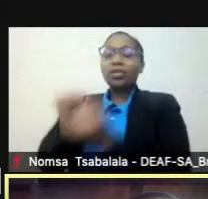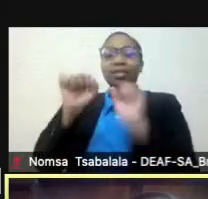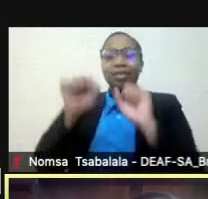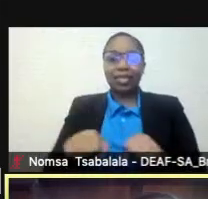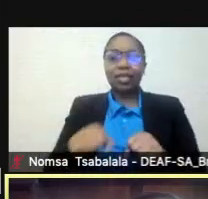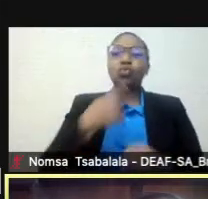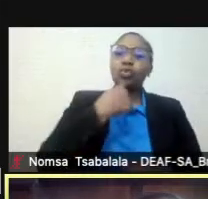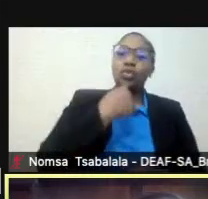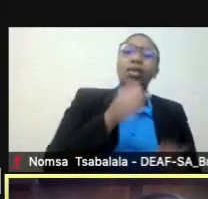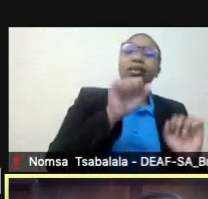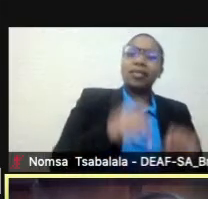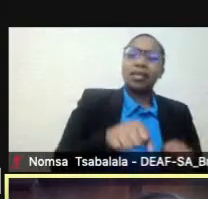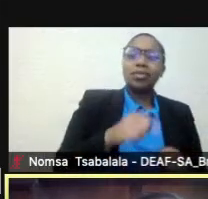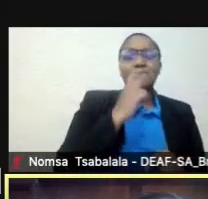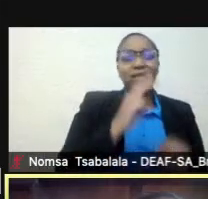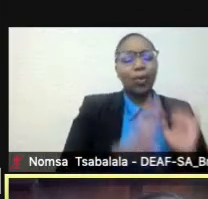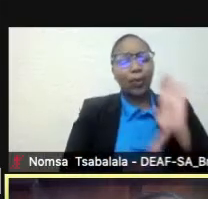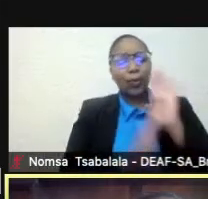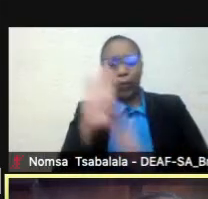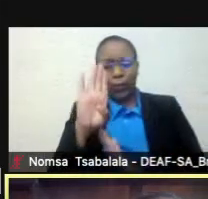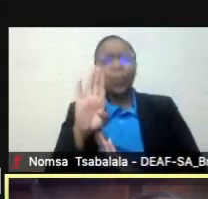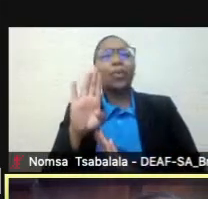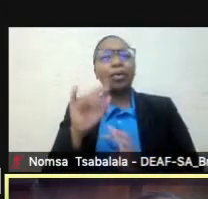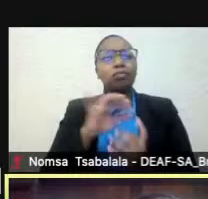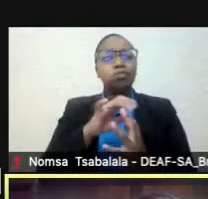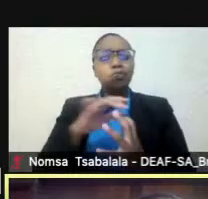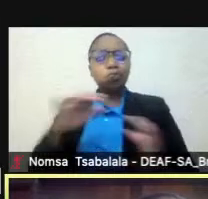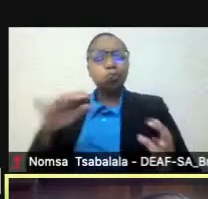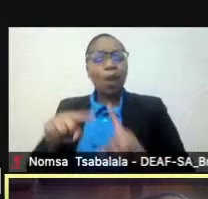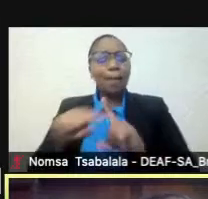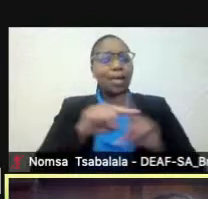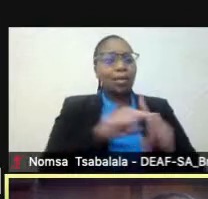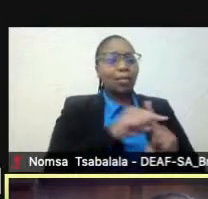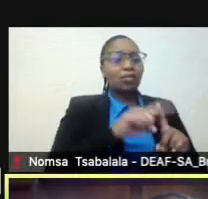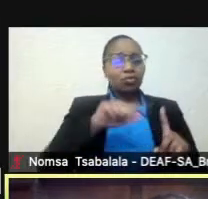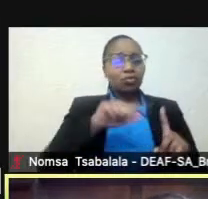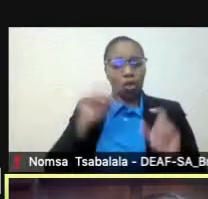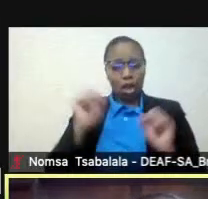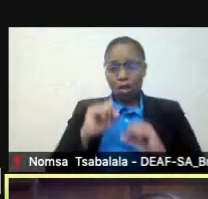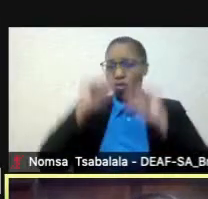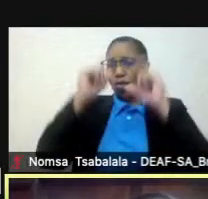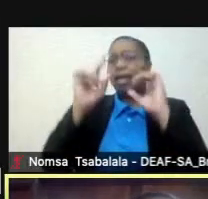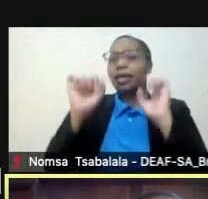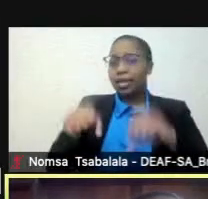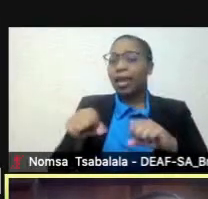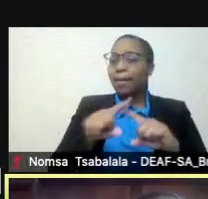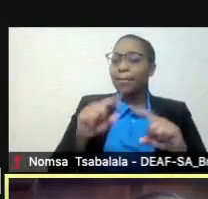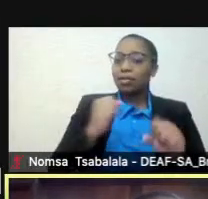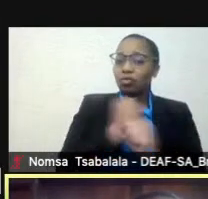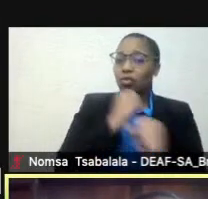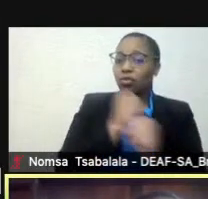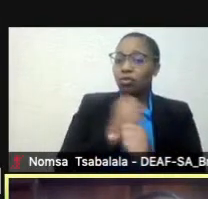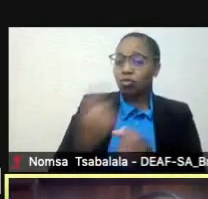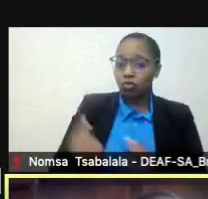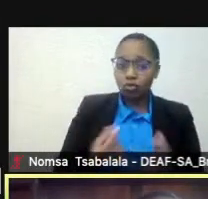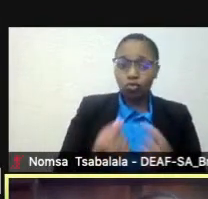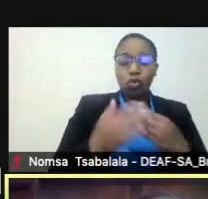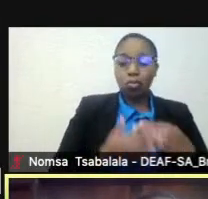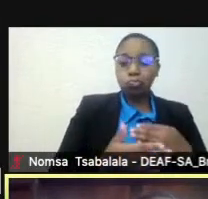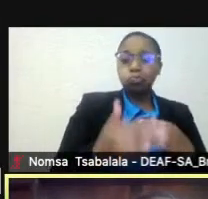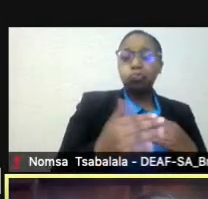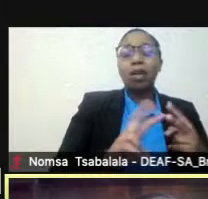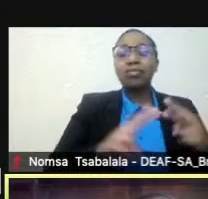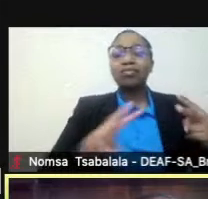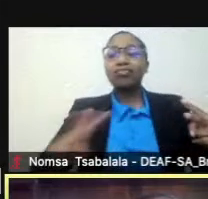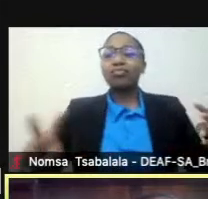increase in COVID-19 infections. We are aware of the various work that is being done across the medical fields to look